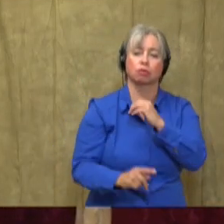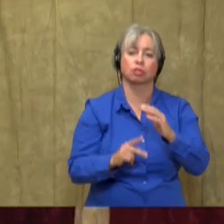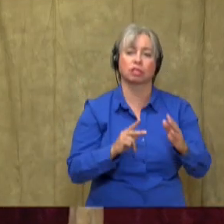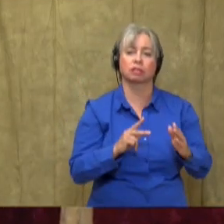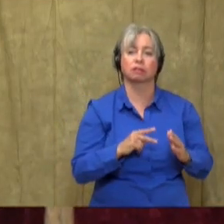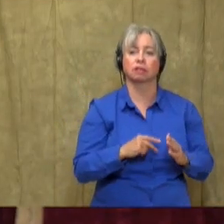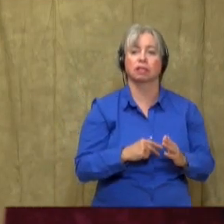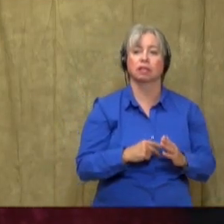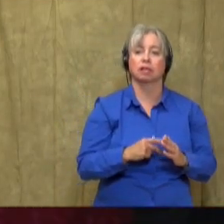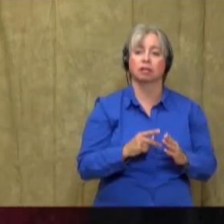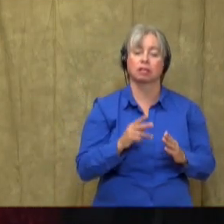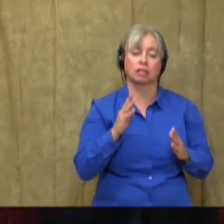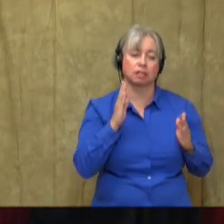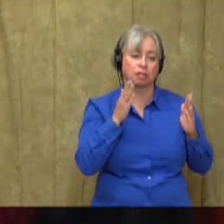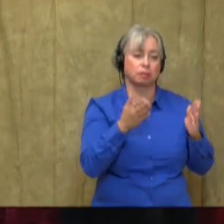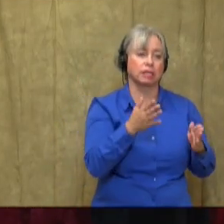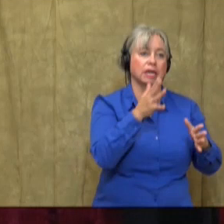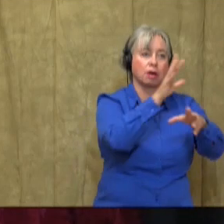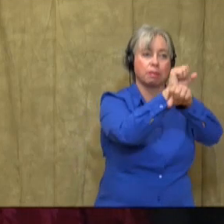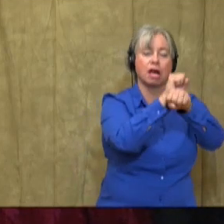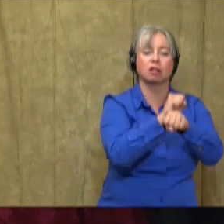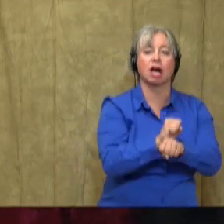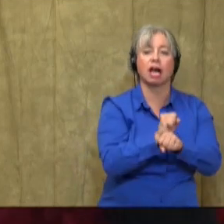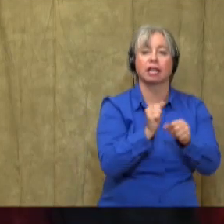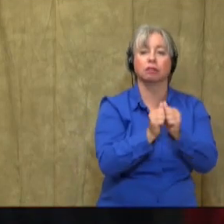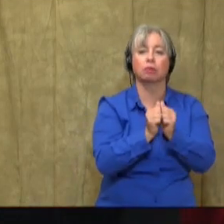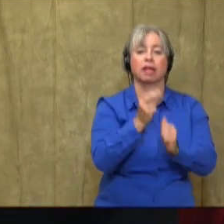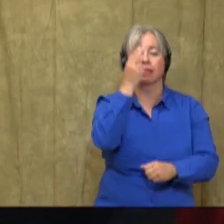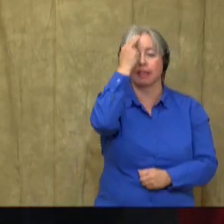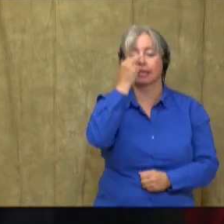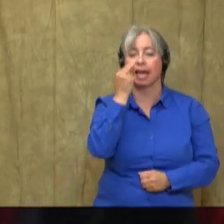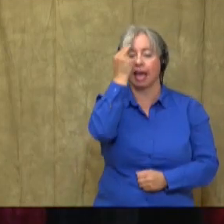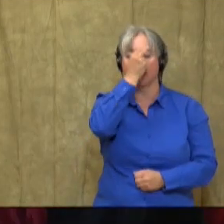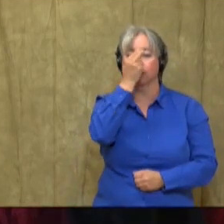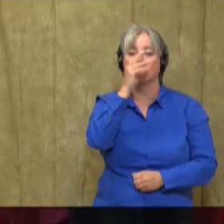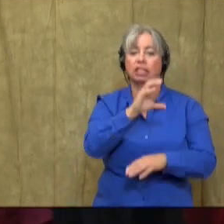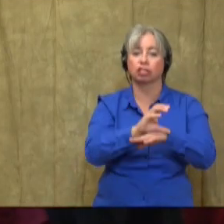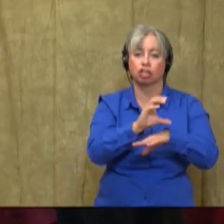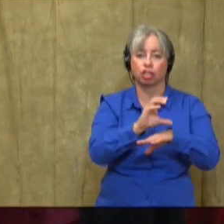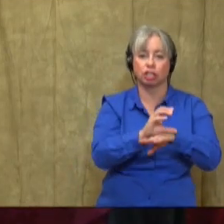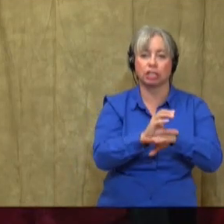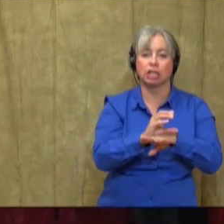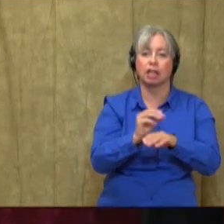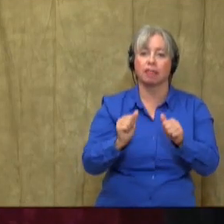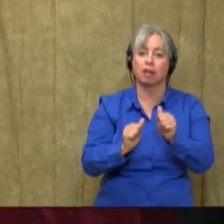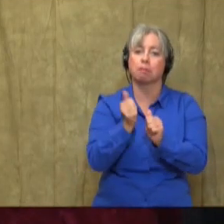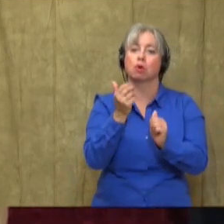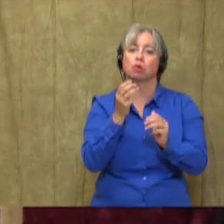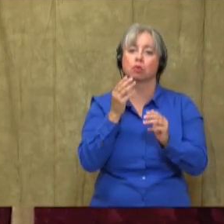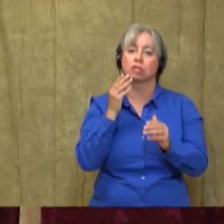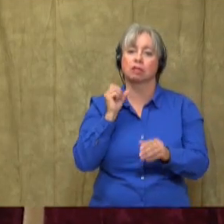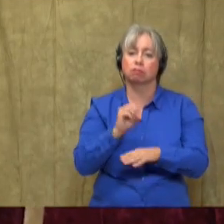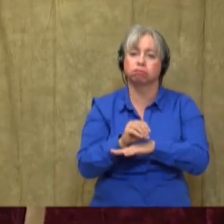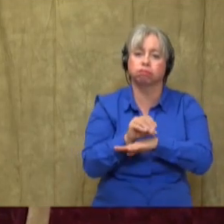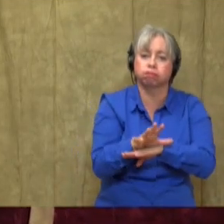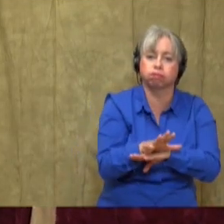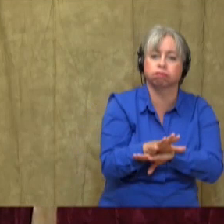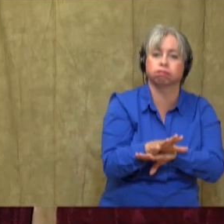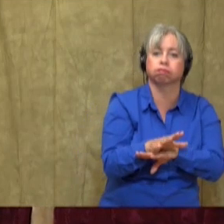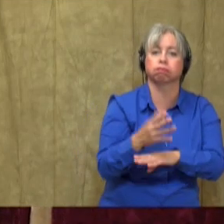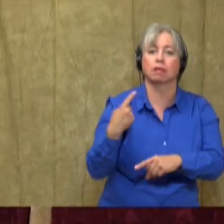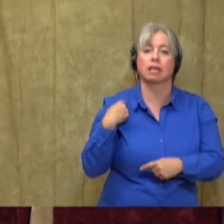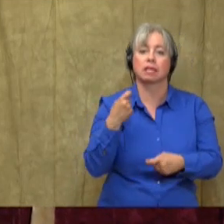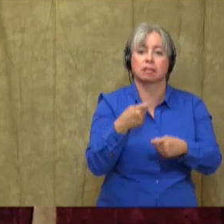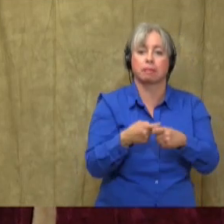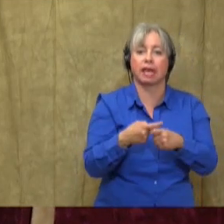of the Catholic Church. One of the greatest inquisitions was the Spanish Inquisition. Ferdinand and Isabella